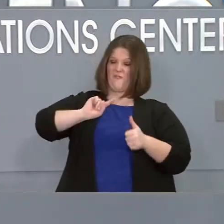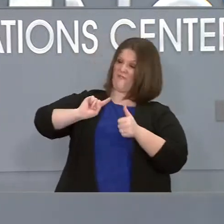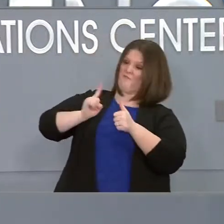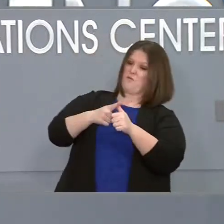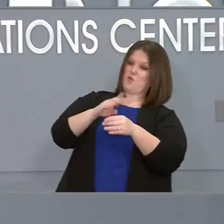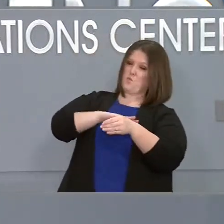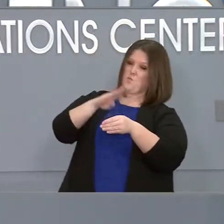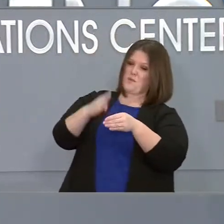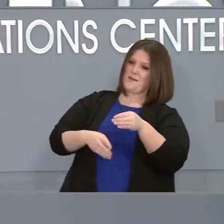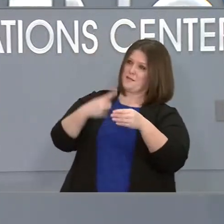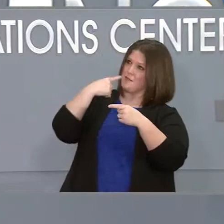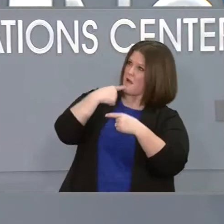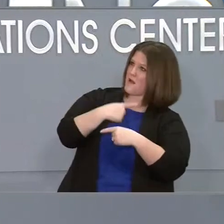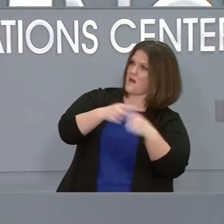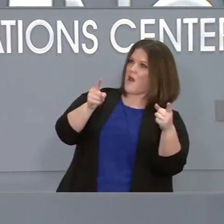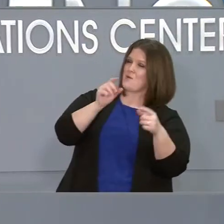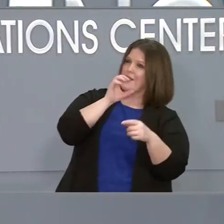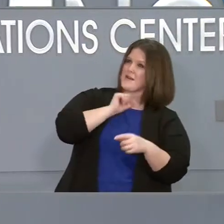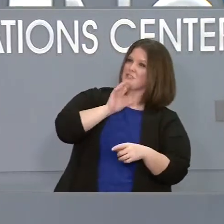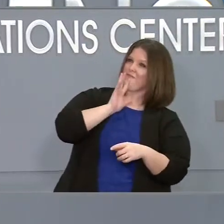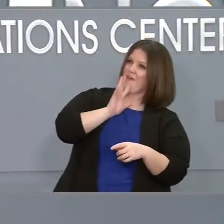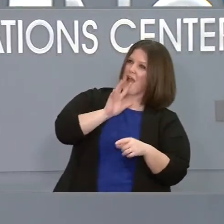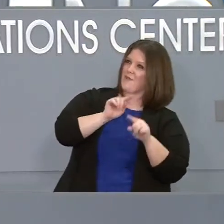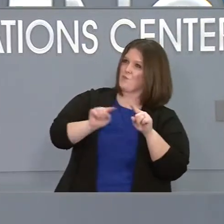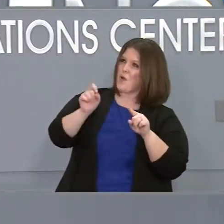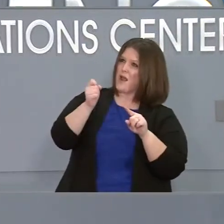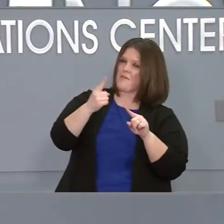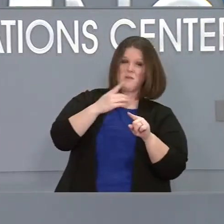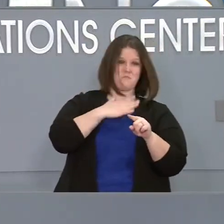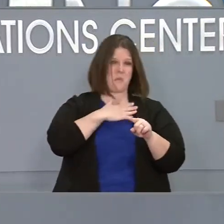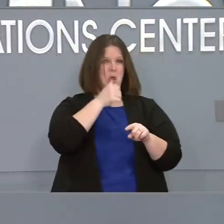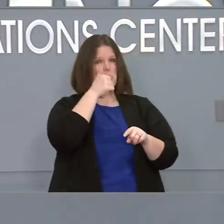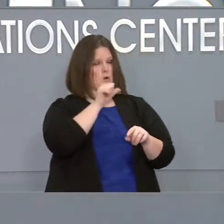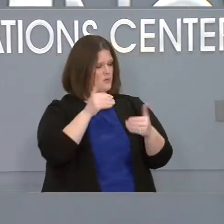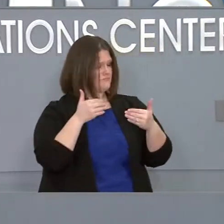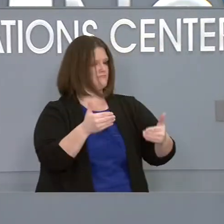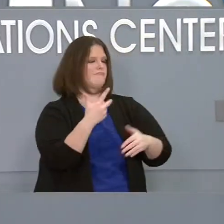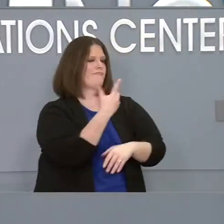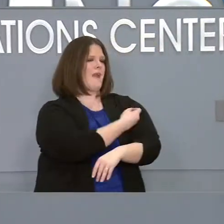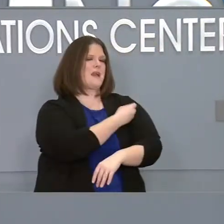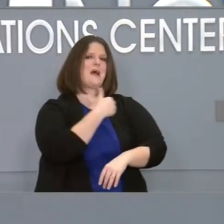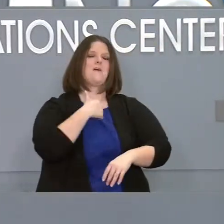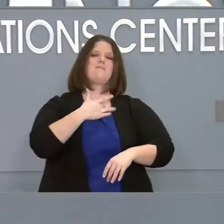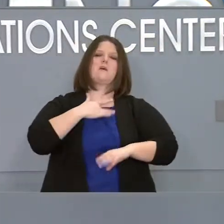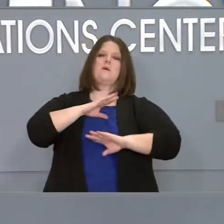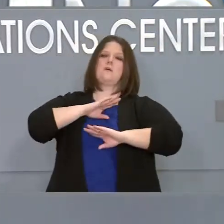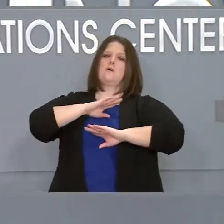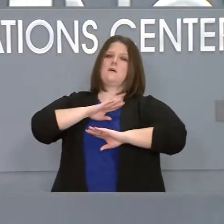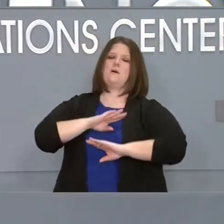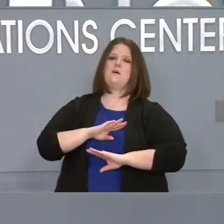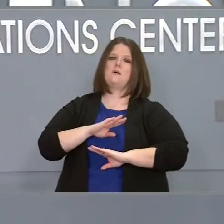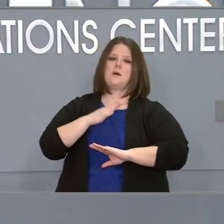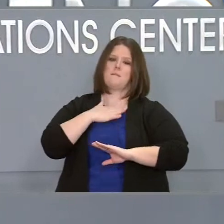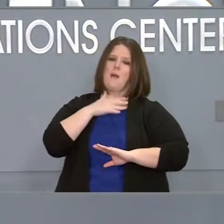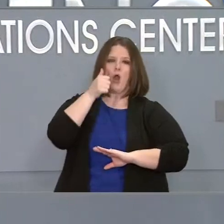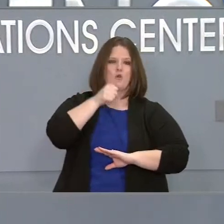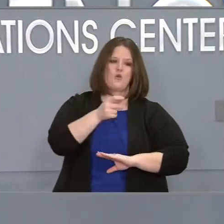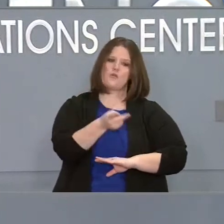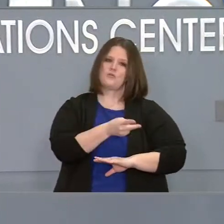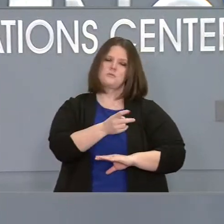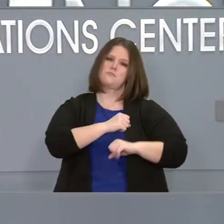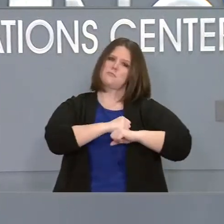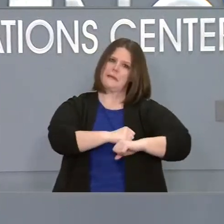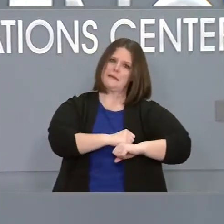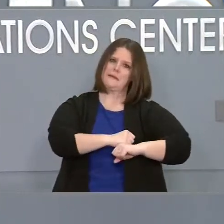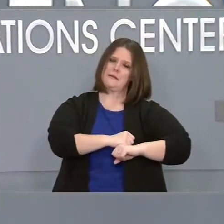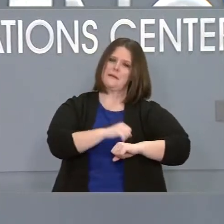was available. They did great, and it's brought me peace of mind to know that my kids are protected now. So we're